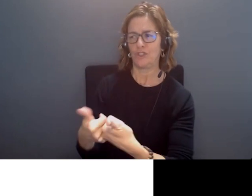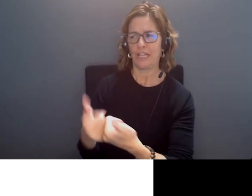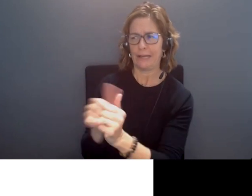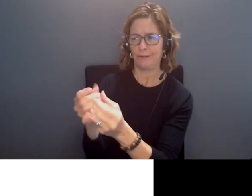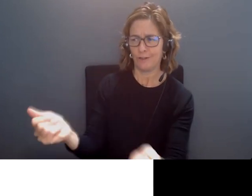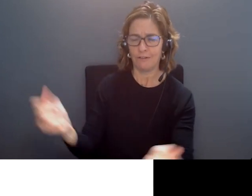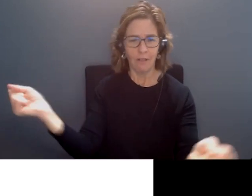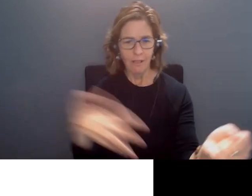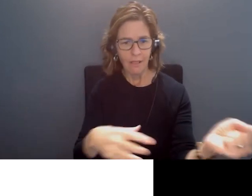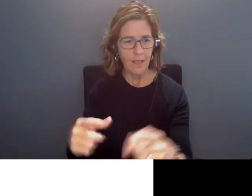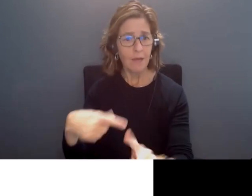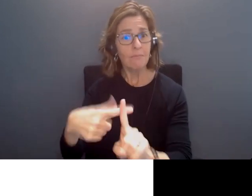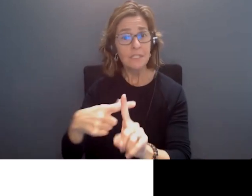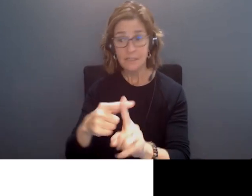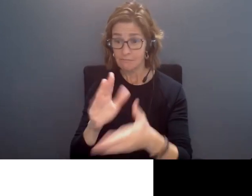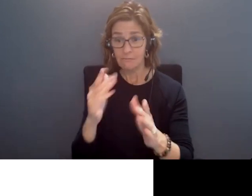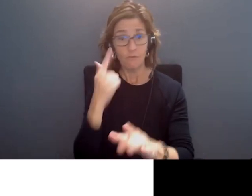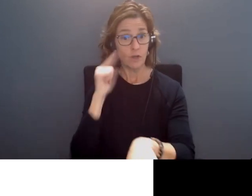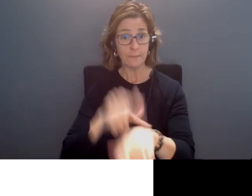another.